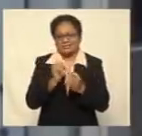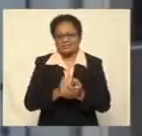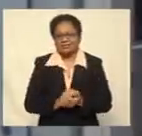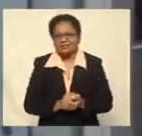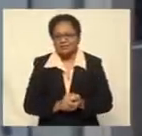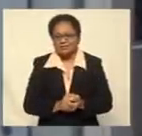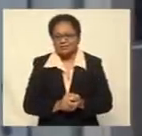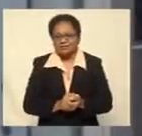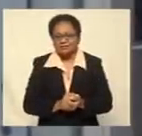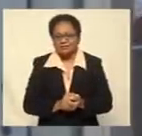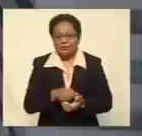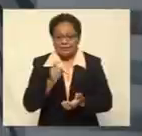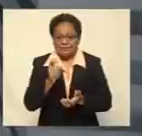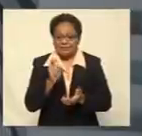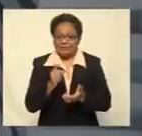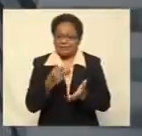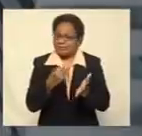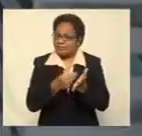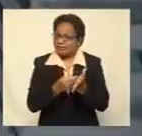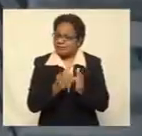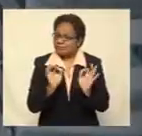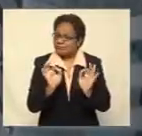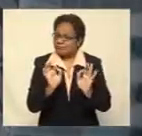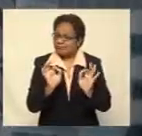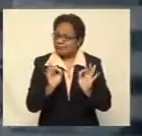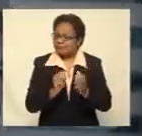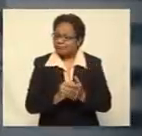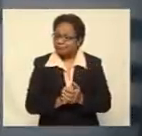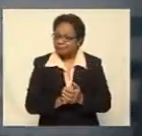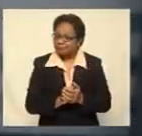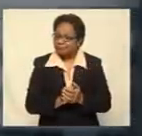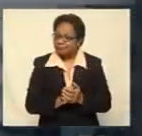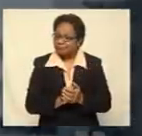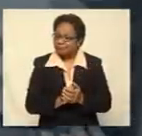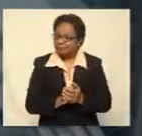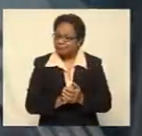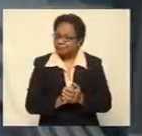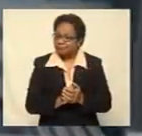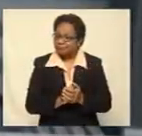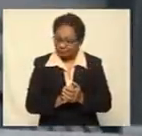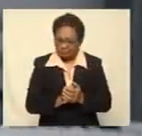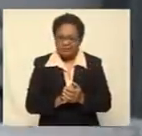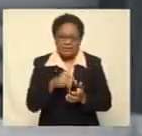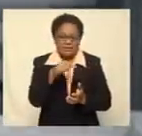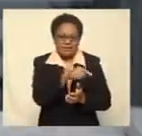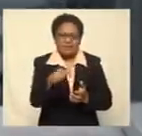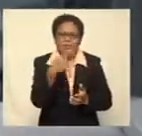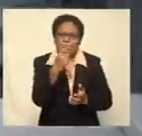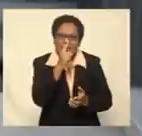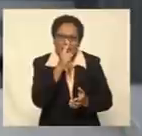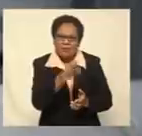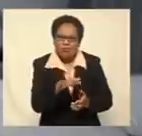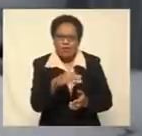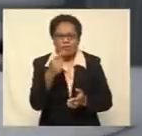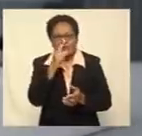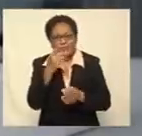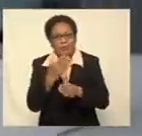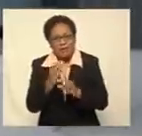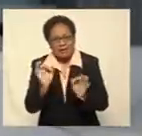Otherwise, the adverse impact on the poor and vulnerable as well as for the economy will be much